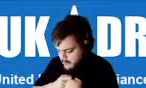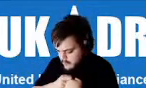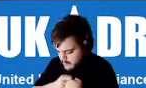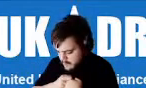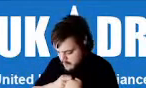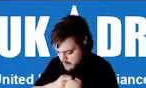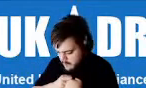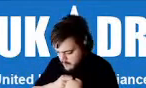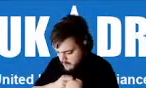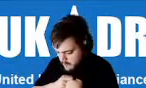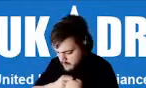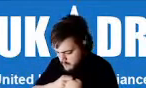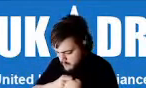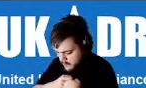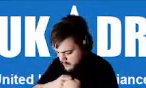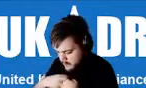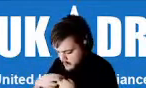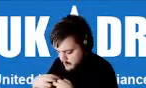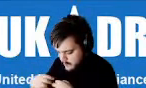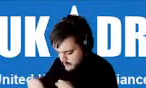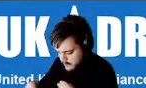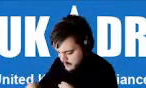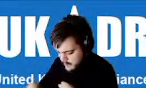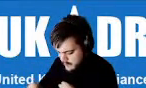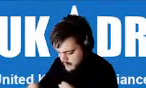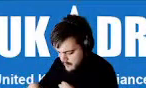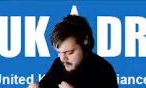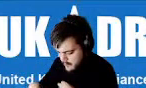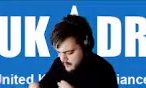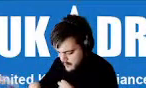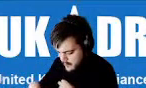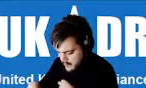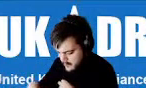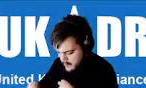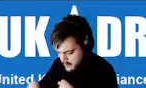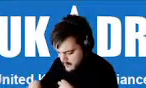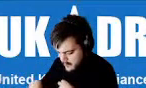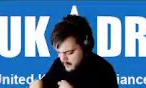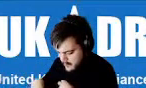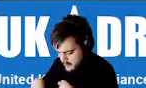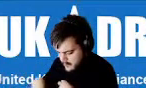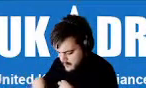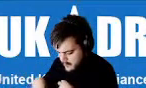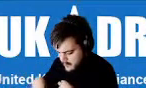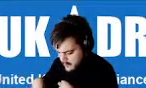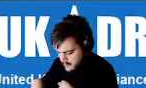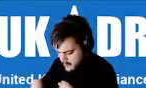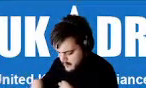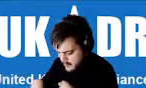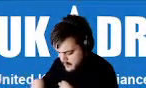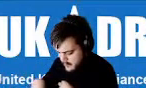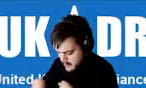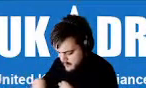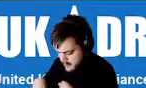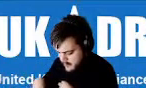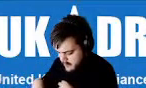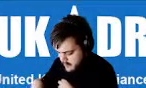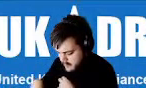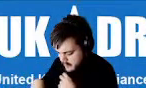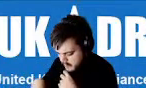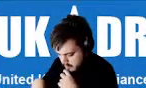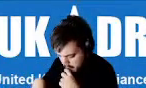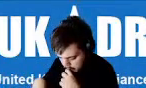It's only supported by voluntary contributions from member organisations. That might be in terms of time for the